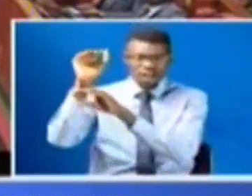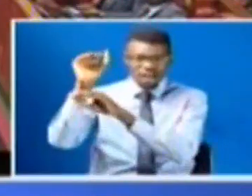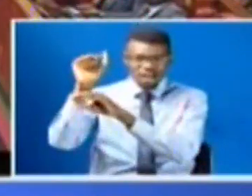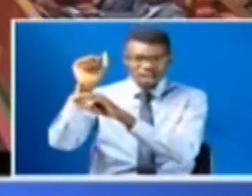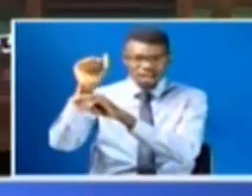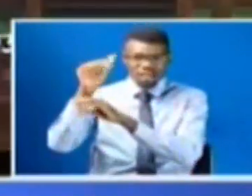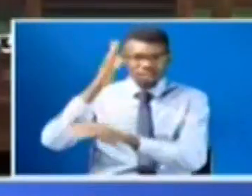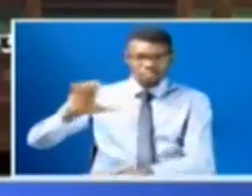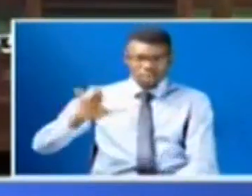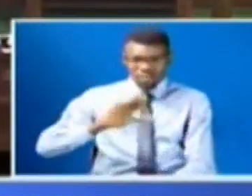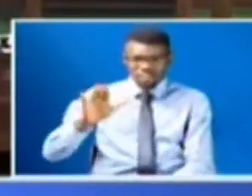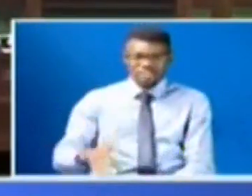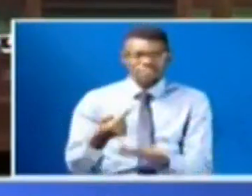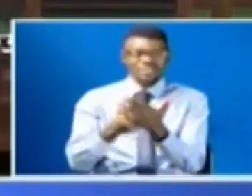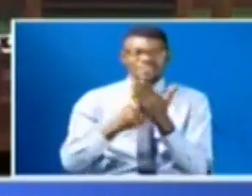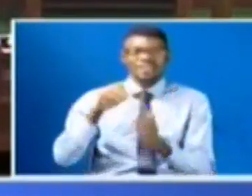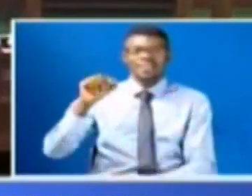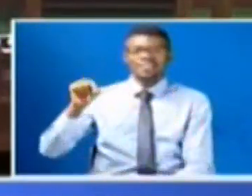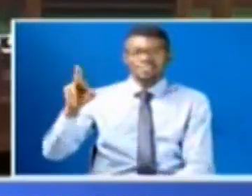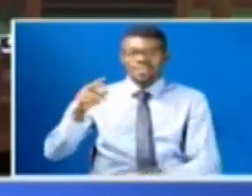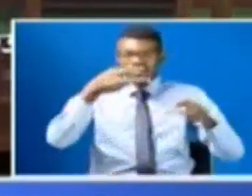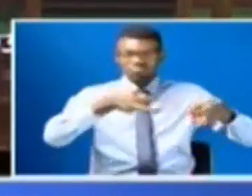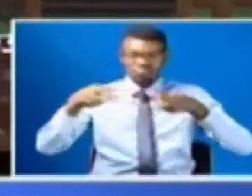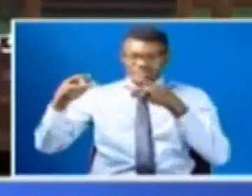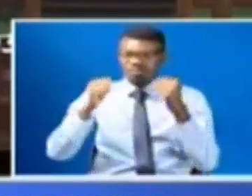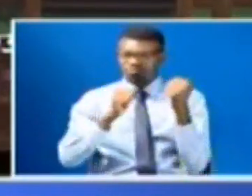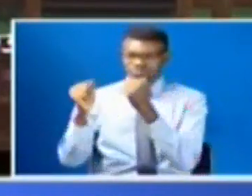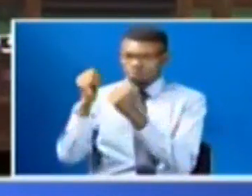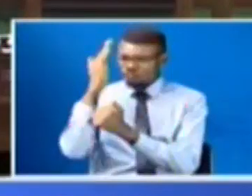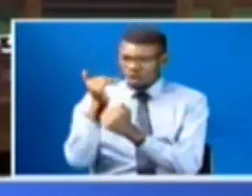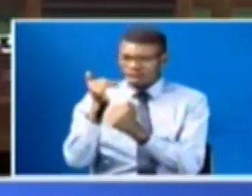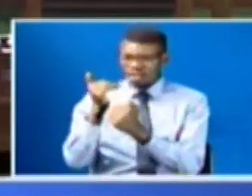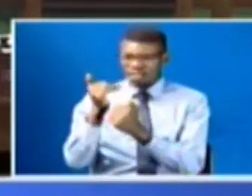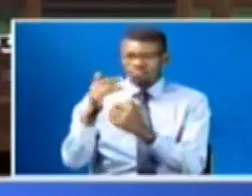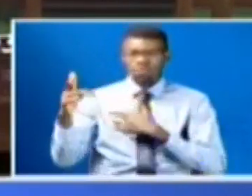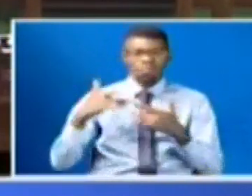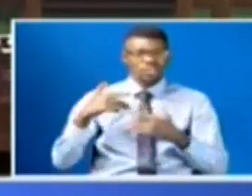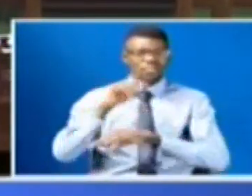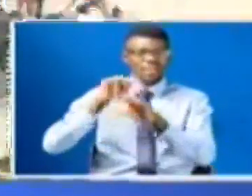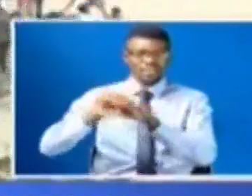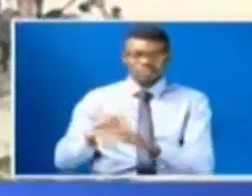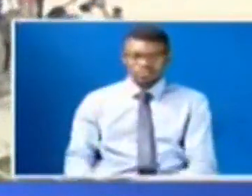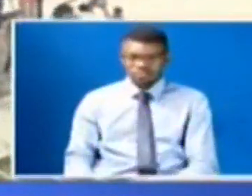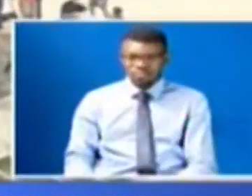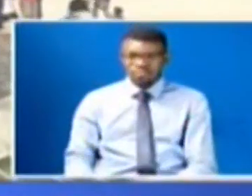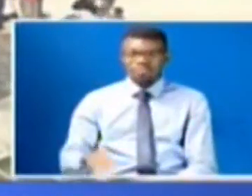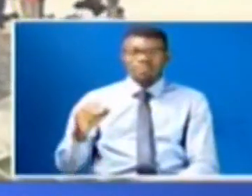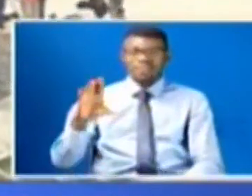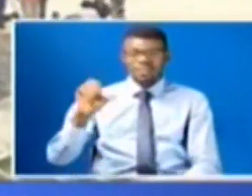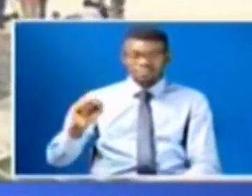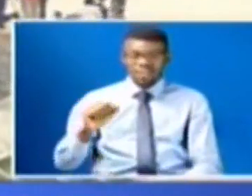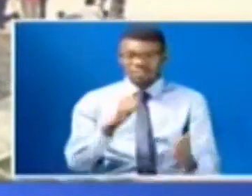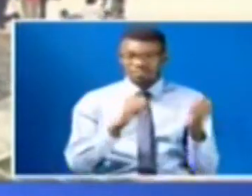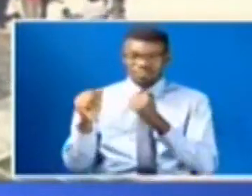and discuss the SGR cargo transport order as a matter of national concern. This followed media reports that the Minister of Transport has decided